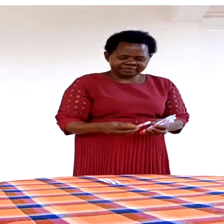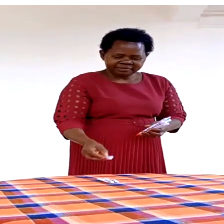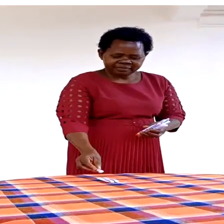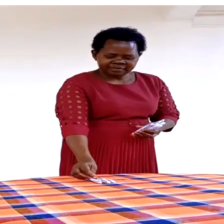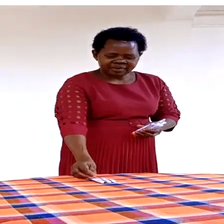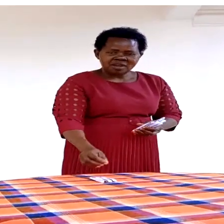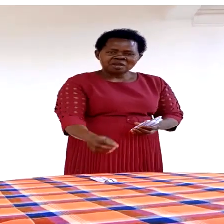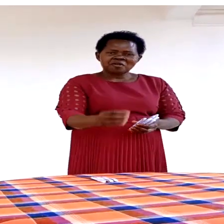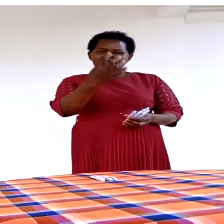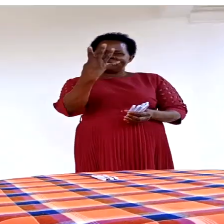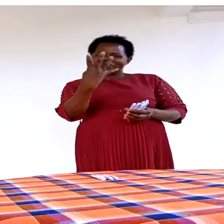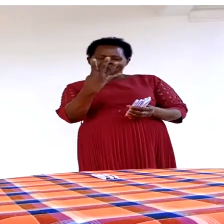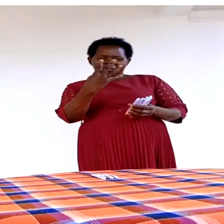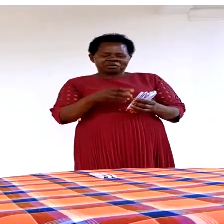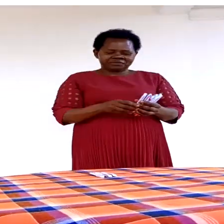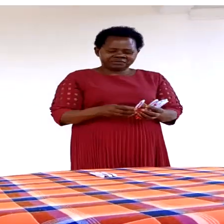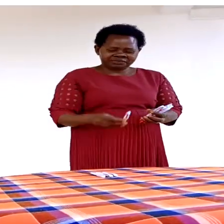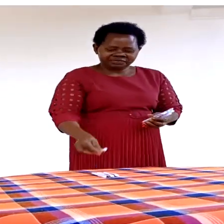three,